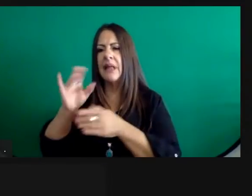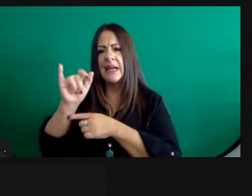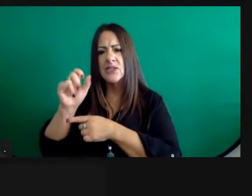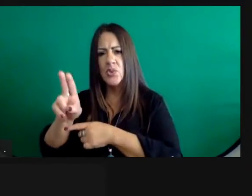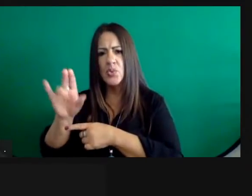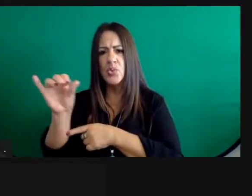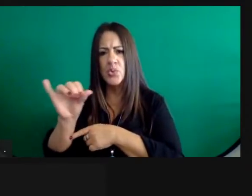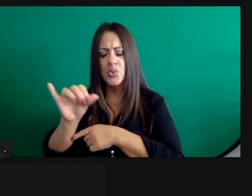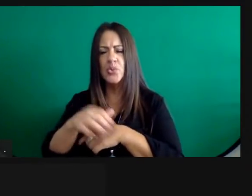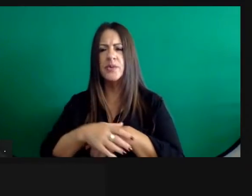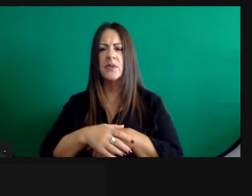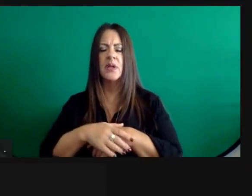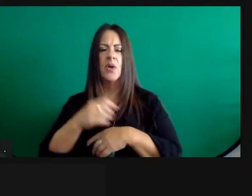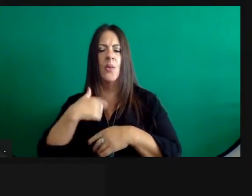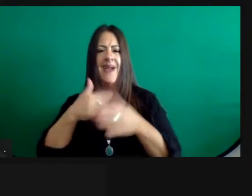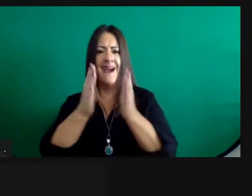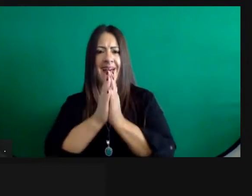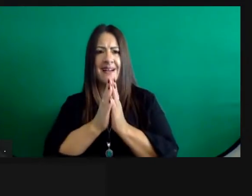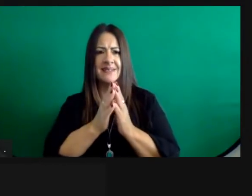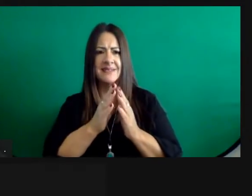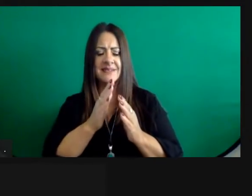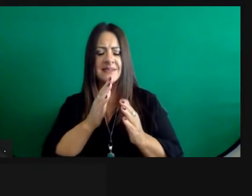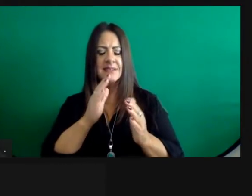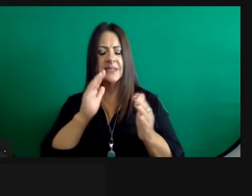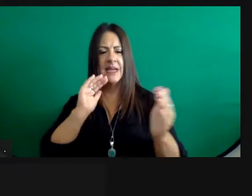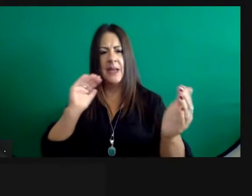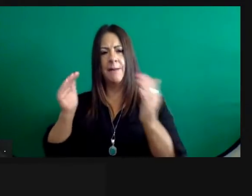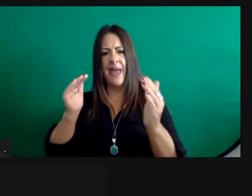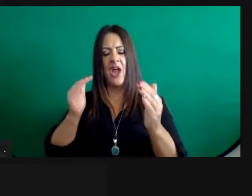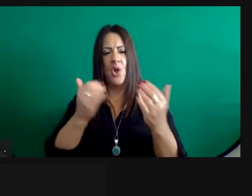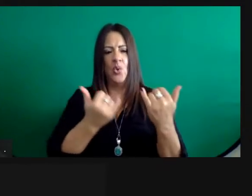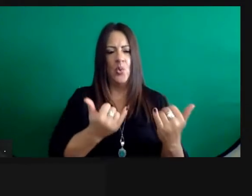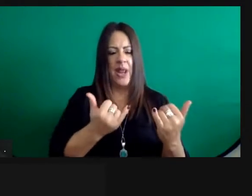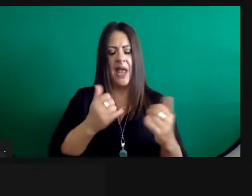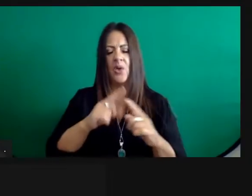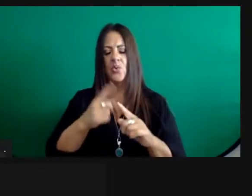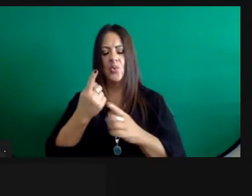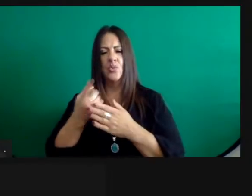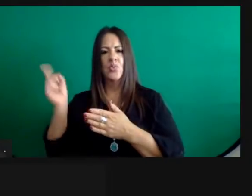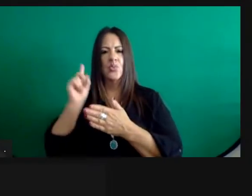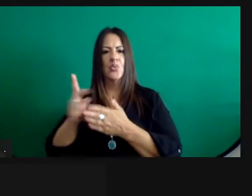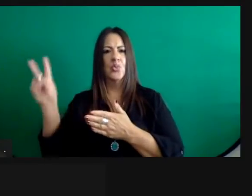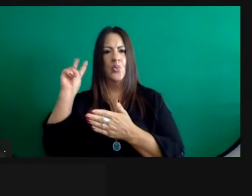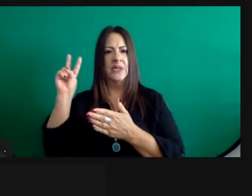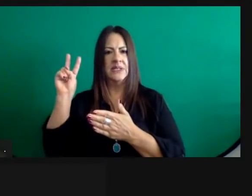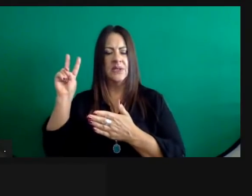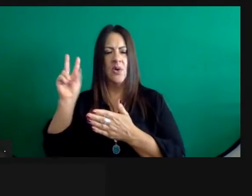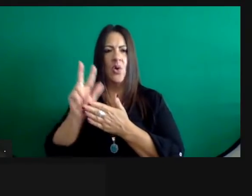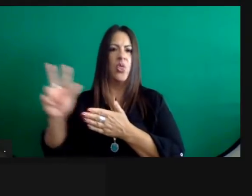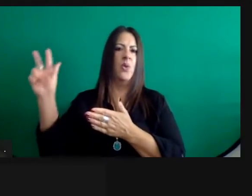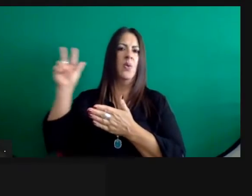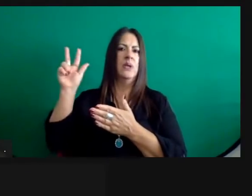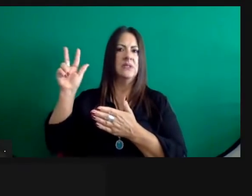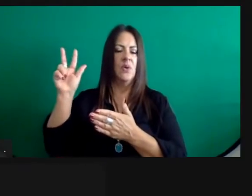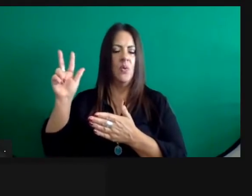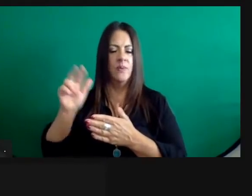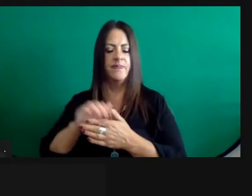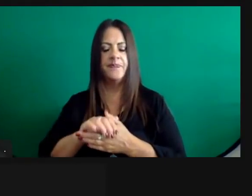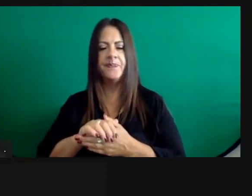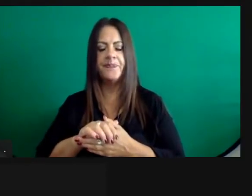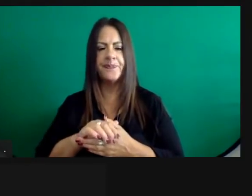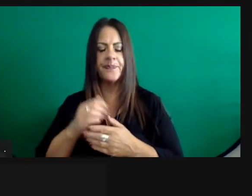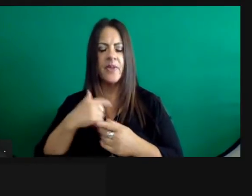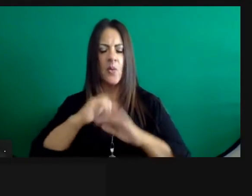you look at our level of transmission and the number of cases we were reporting 2 weeks ago, 3 weeks ago, we